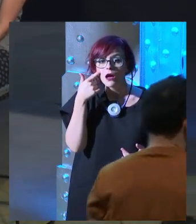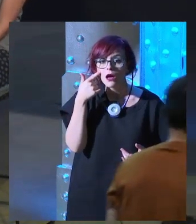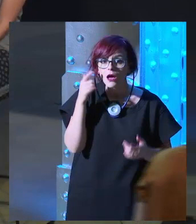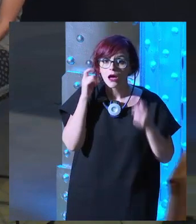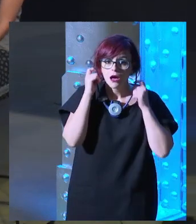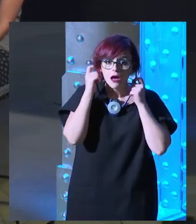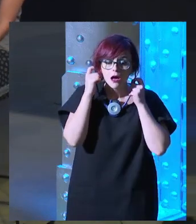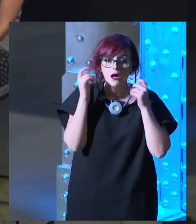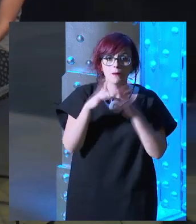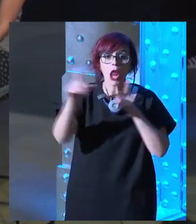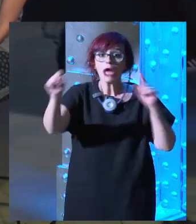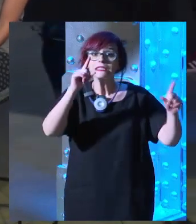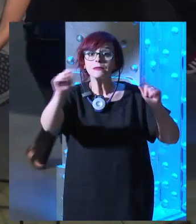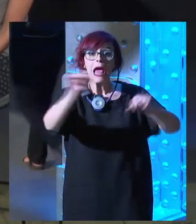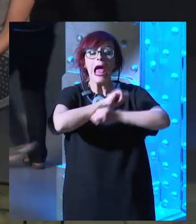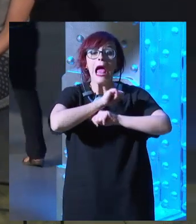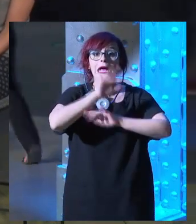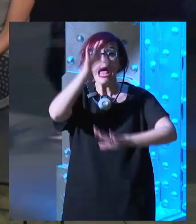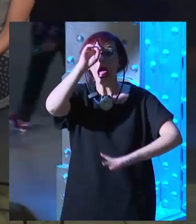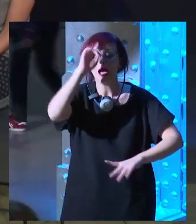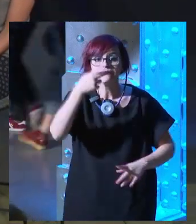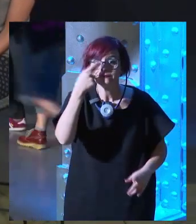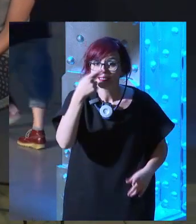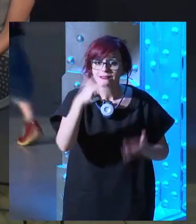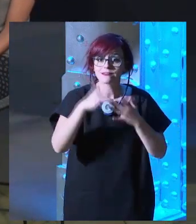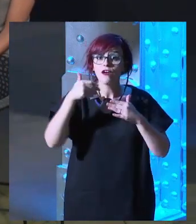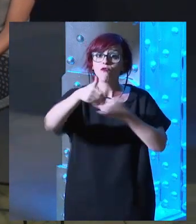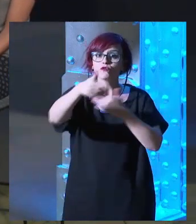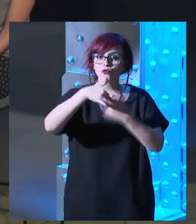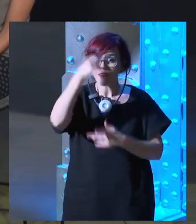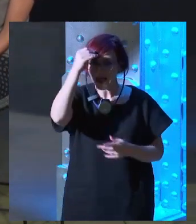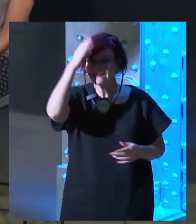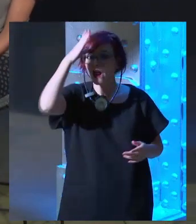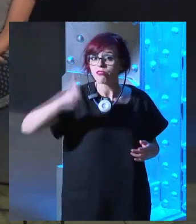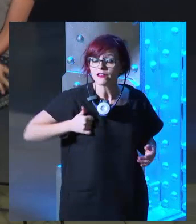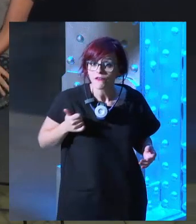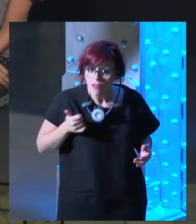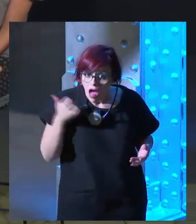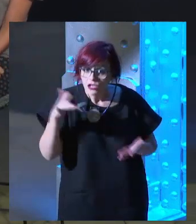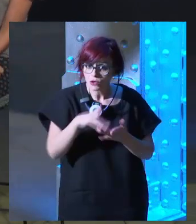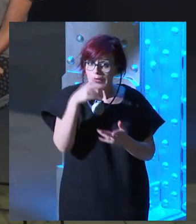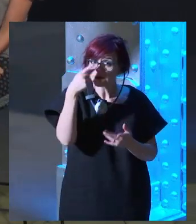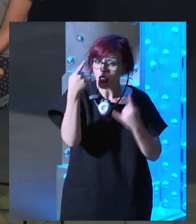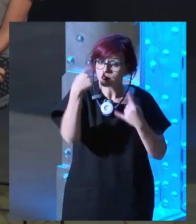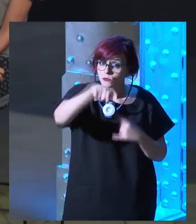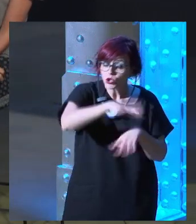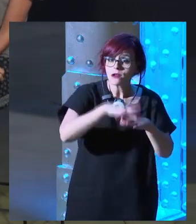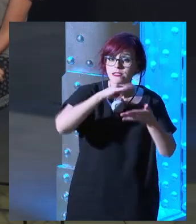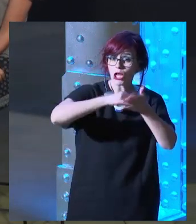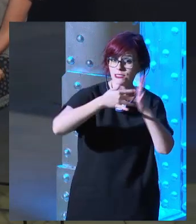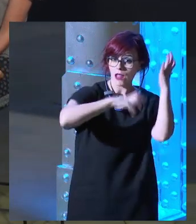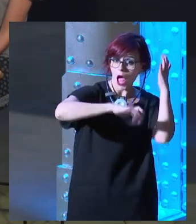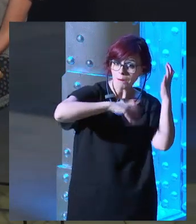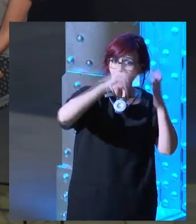One thing that will interest you, if you're interested in the future of artificial intelligence and operating systems, or where things are going now, I've been reading a